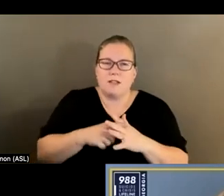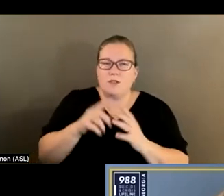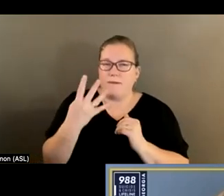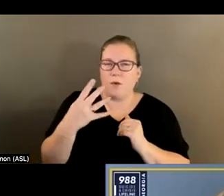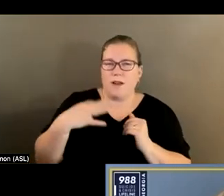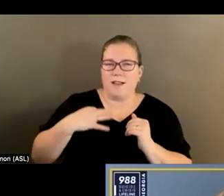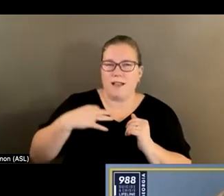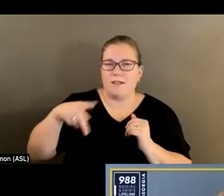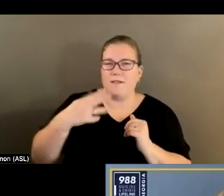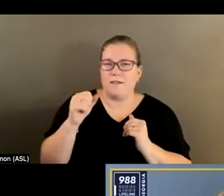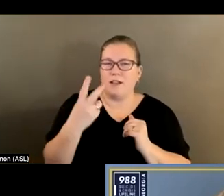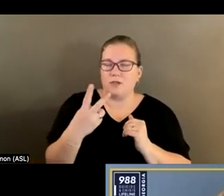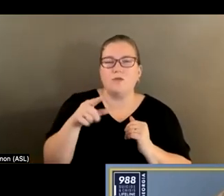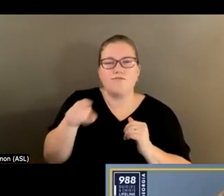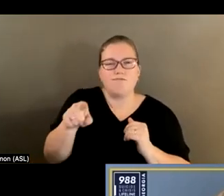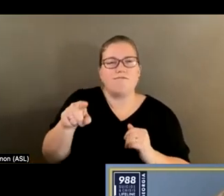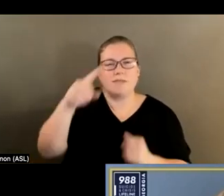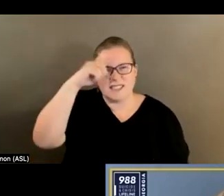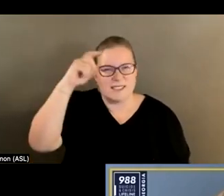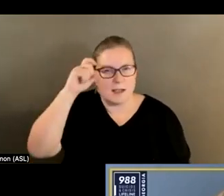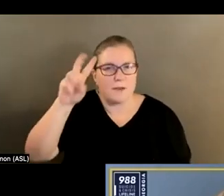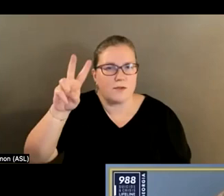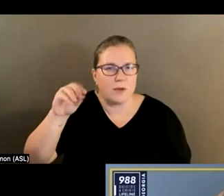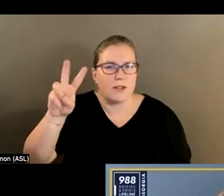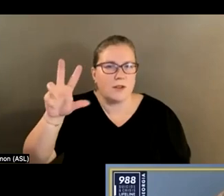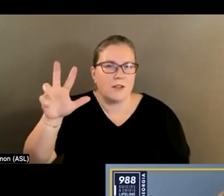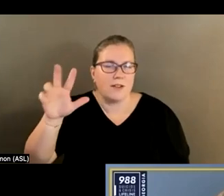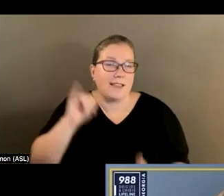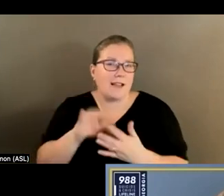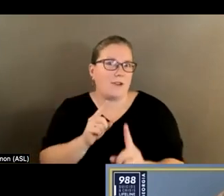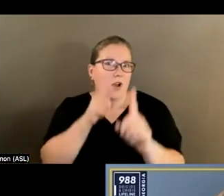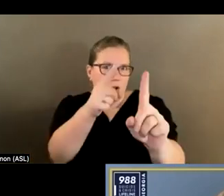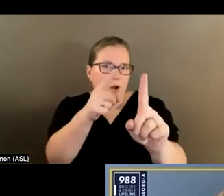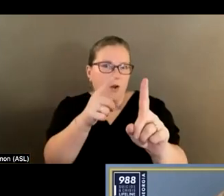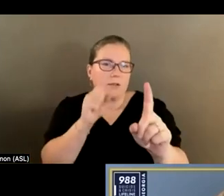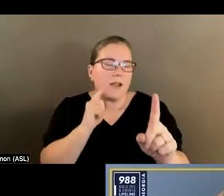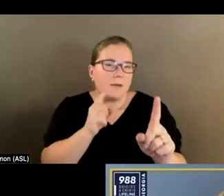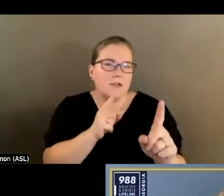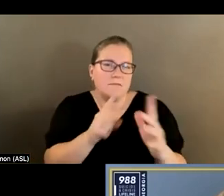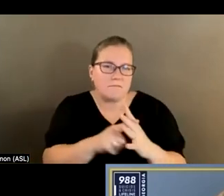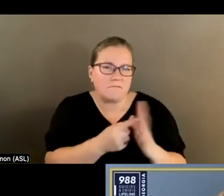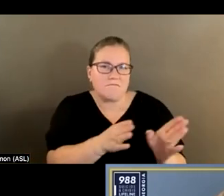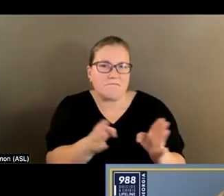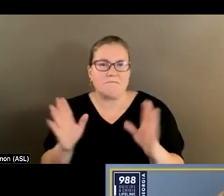this summer, spring, summer 2023. That's what we're driving towards. Okay.